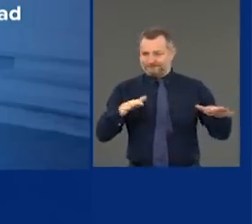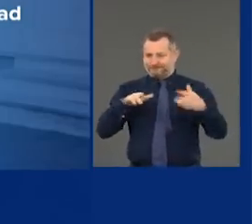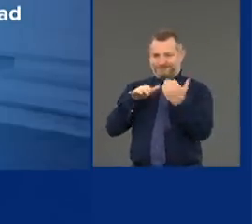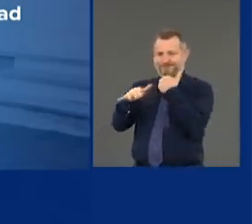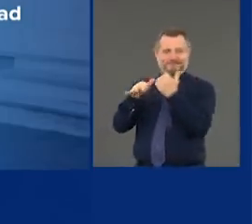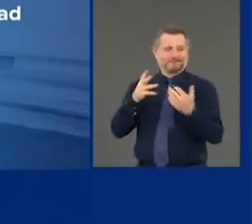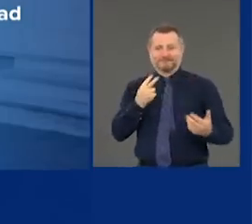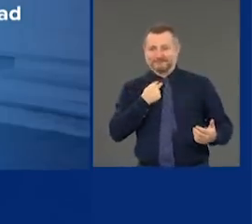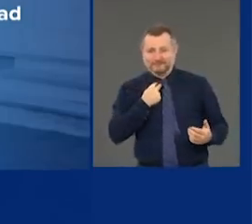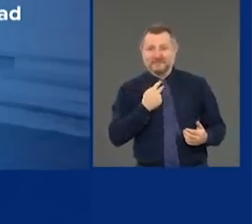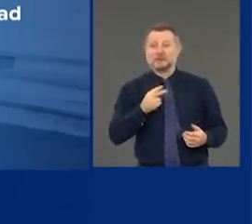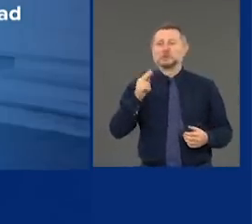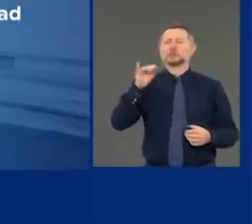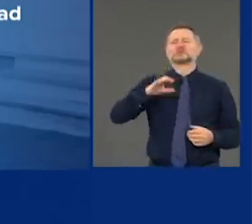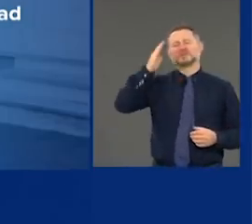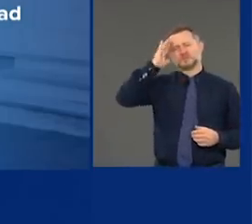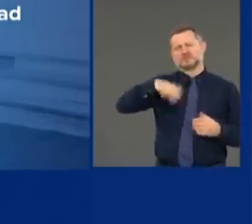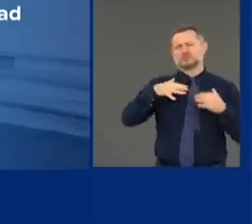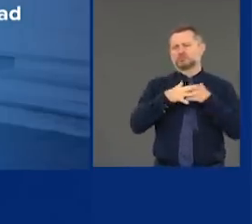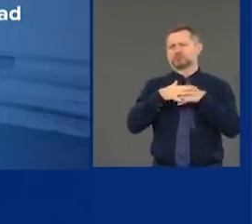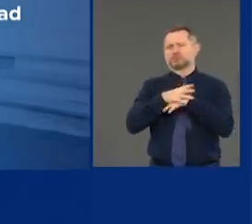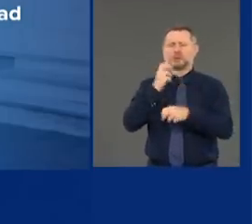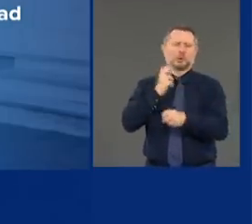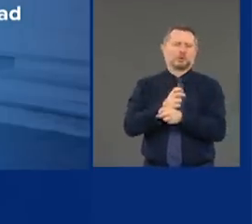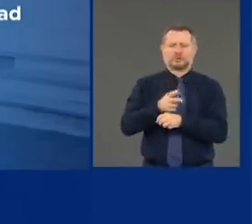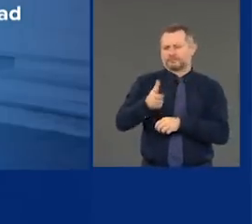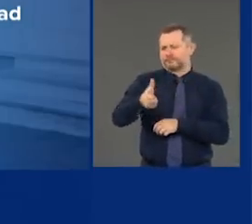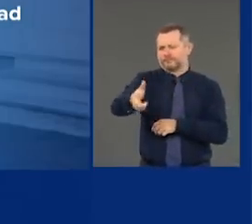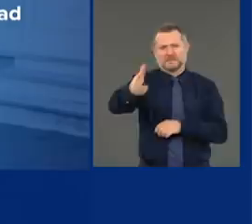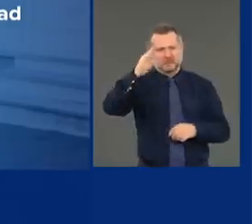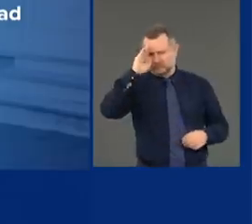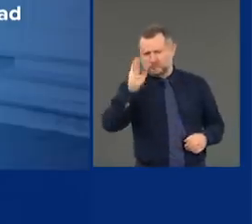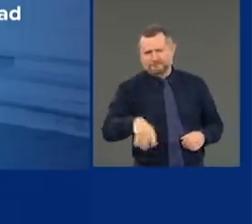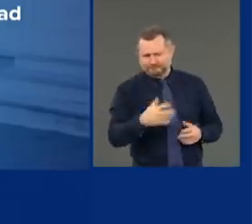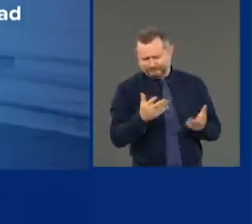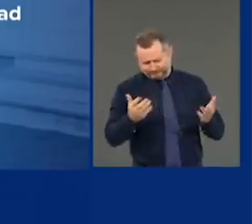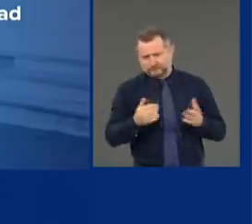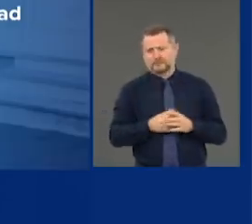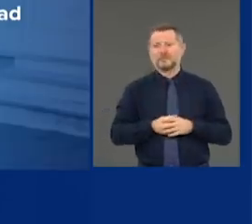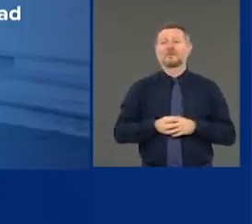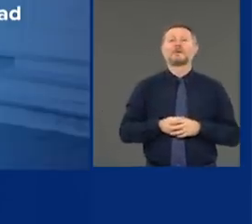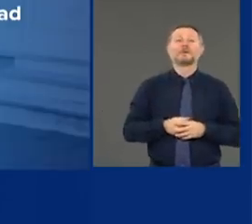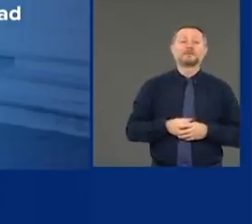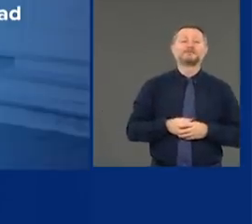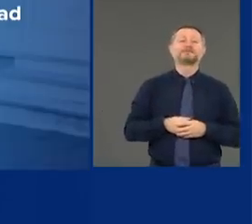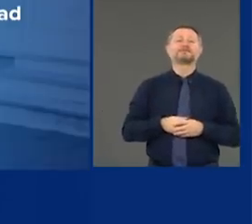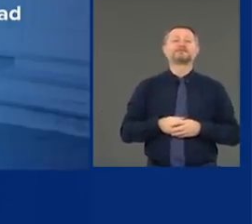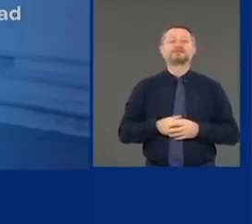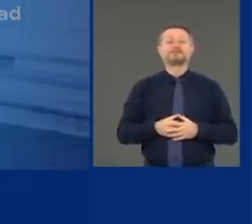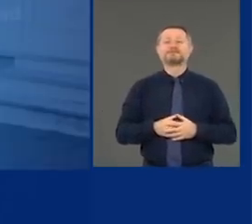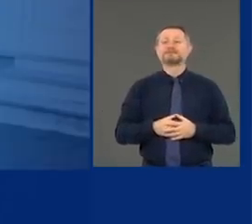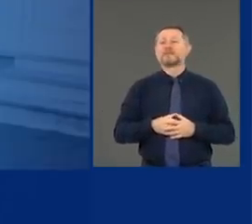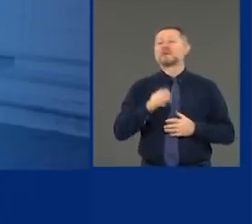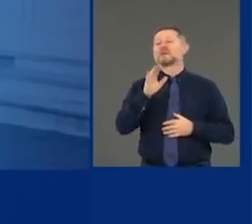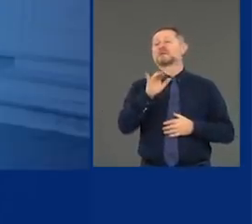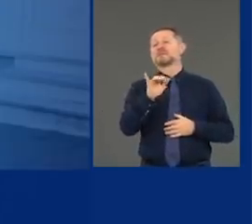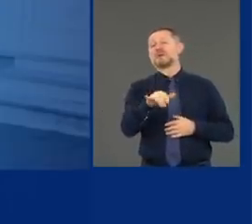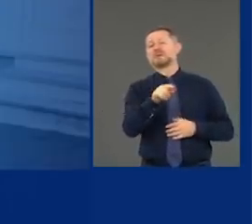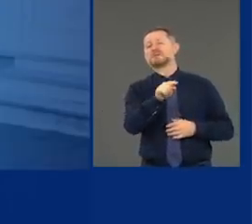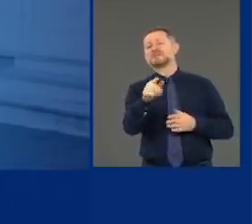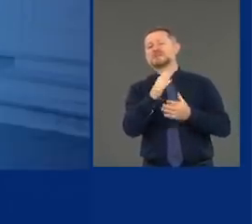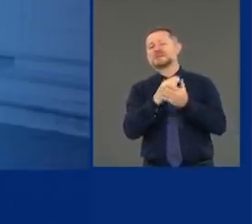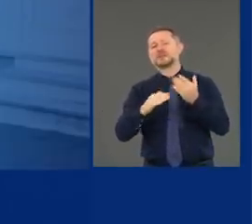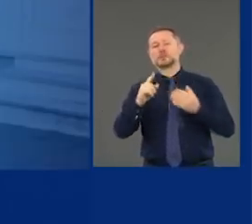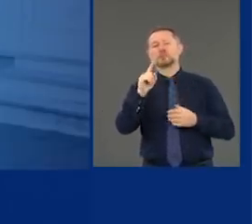different phenomenon than curbside in other markets with less traffic. But that's what